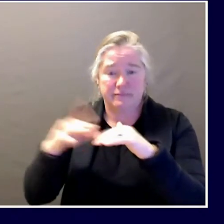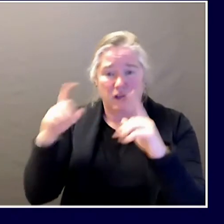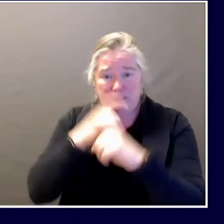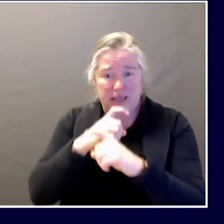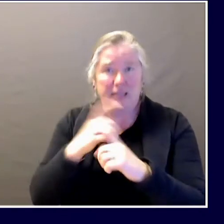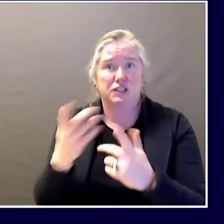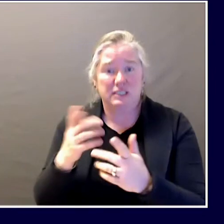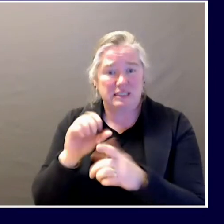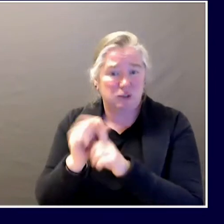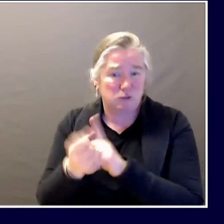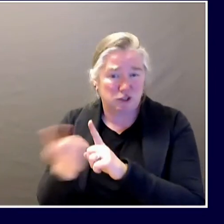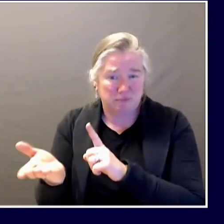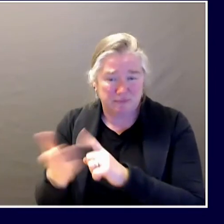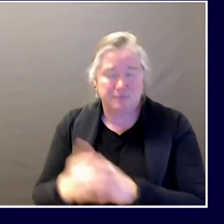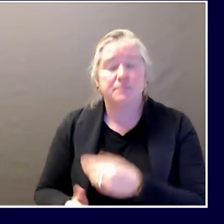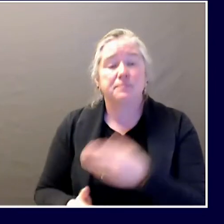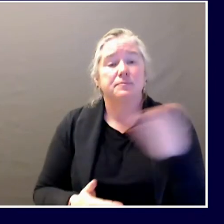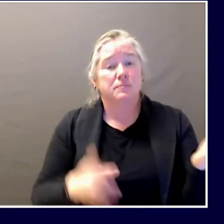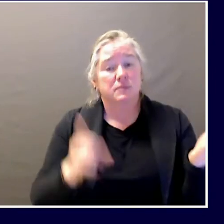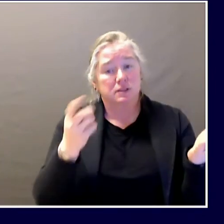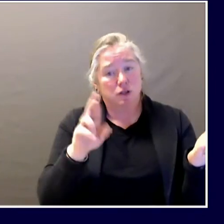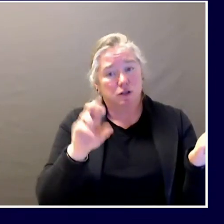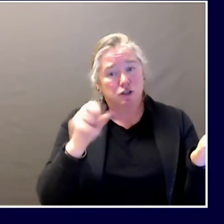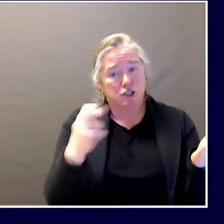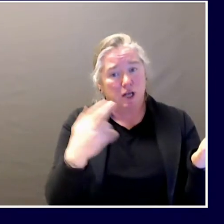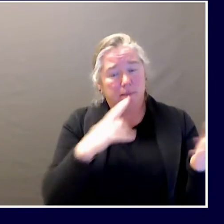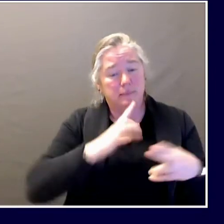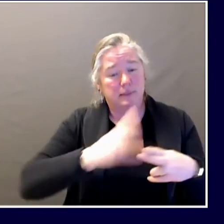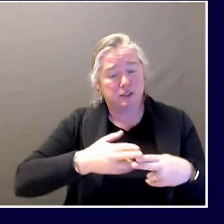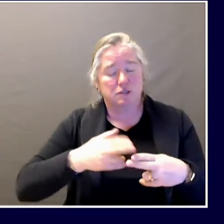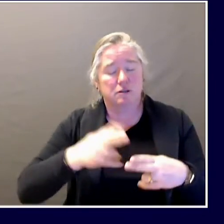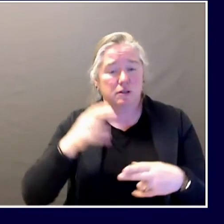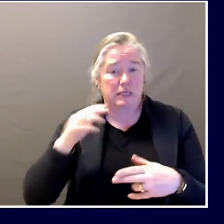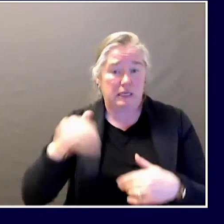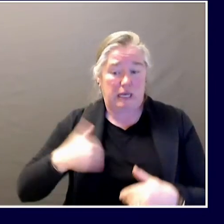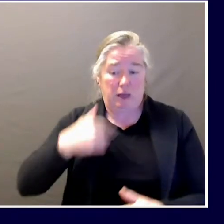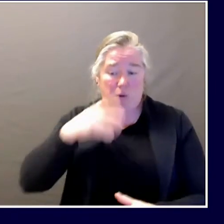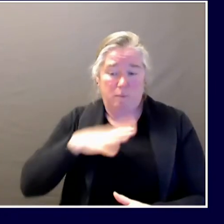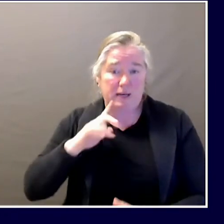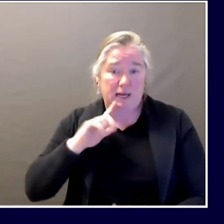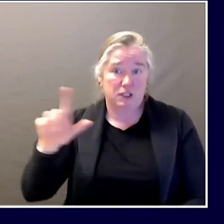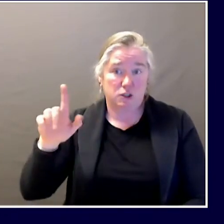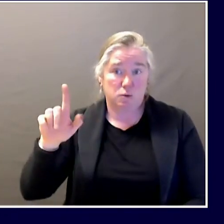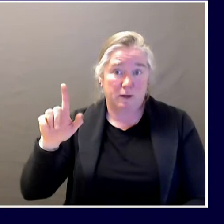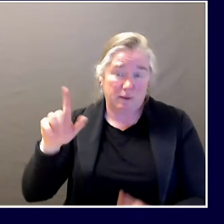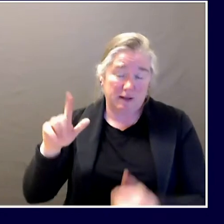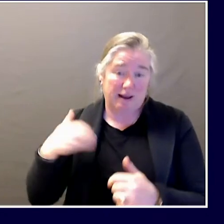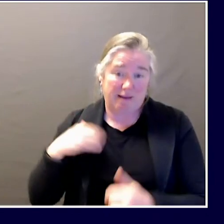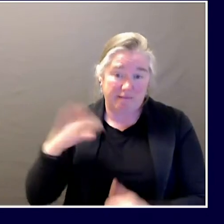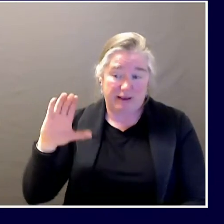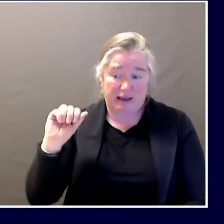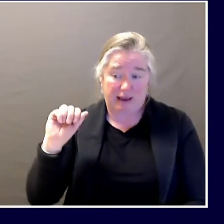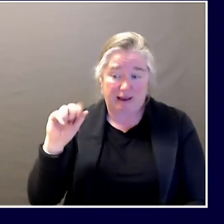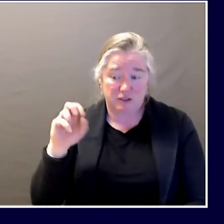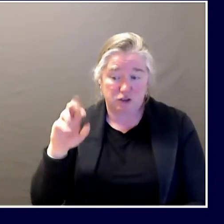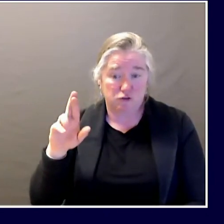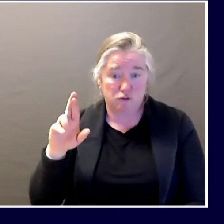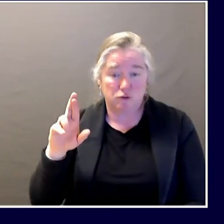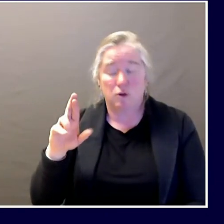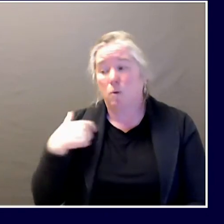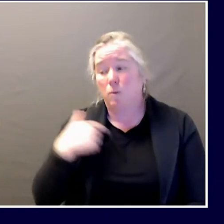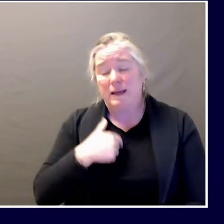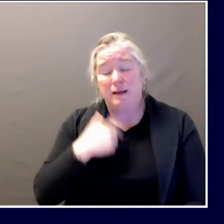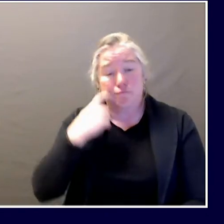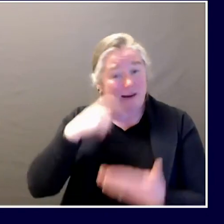as Dr. Shah said about the young woman with cancer, we appreciate the desire for vaccines